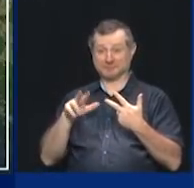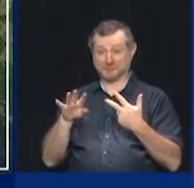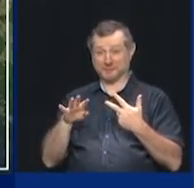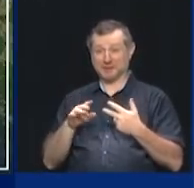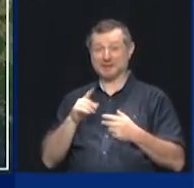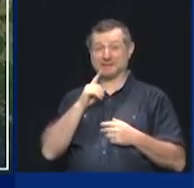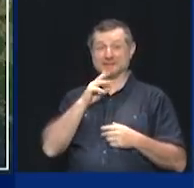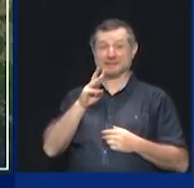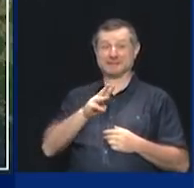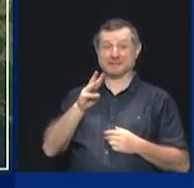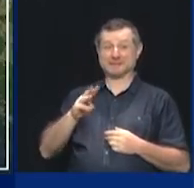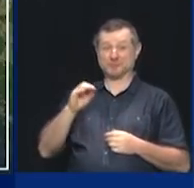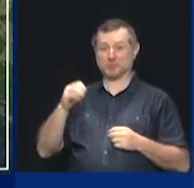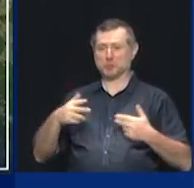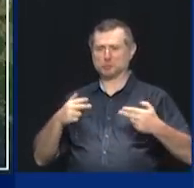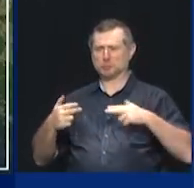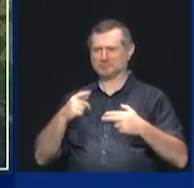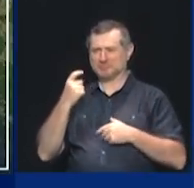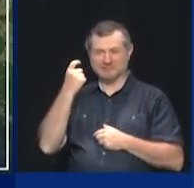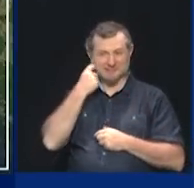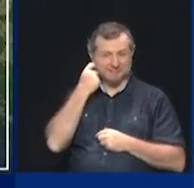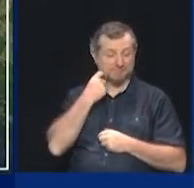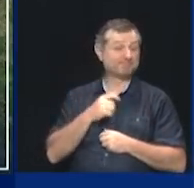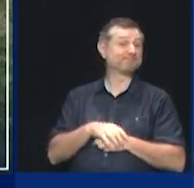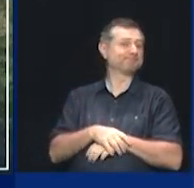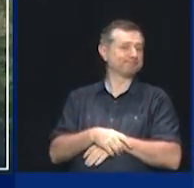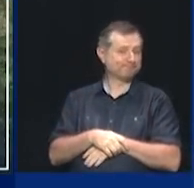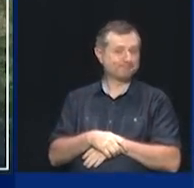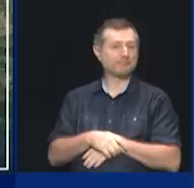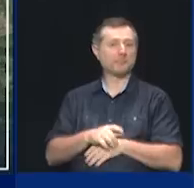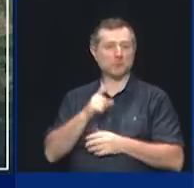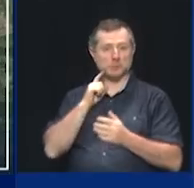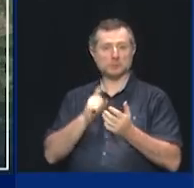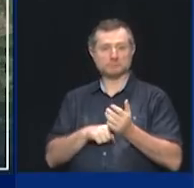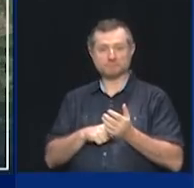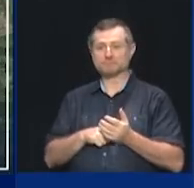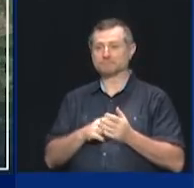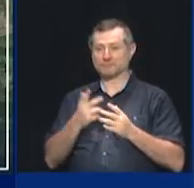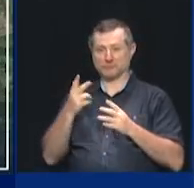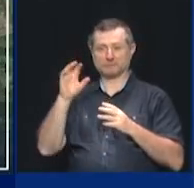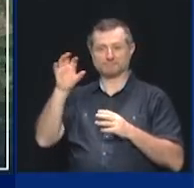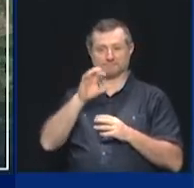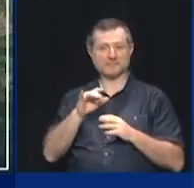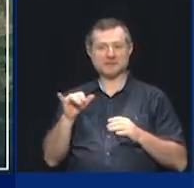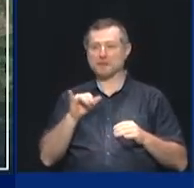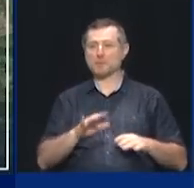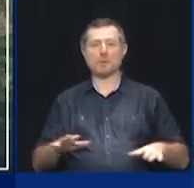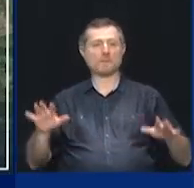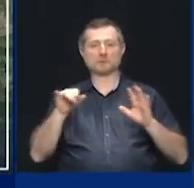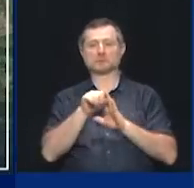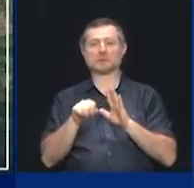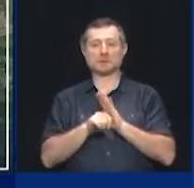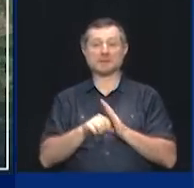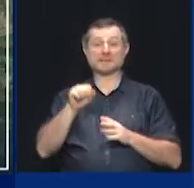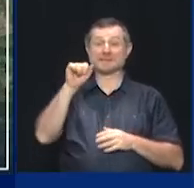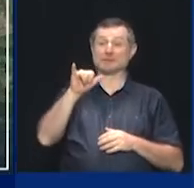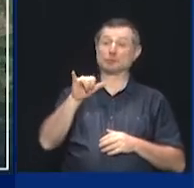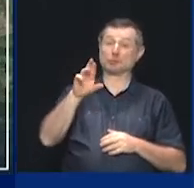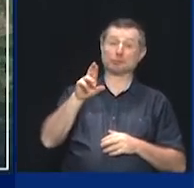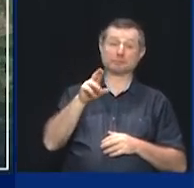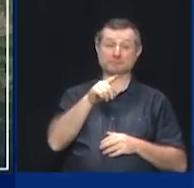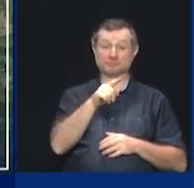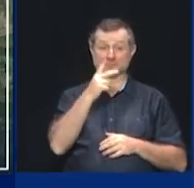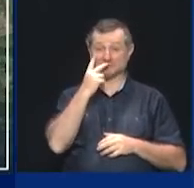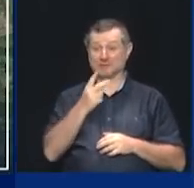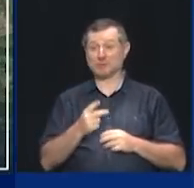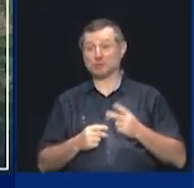66% of the shootings. It's this way all across the state. Syracuse, New York, 2%